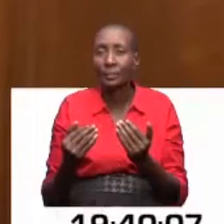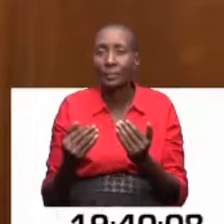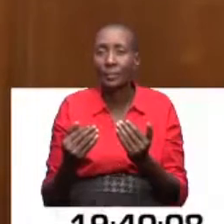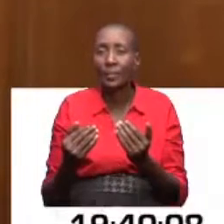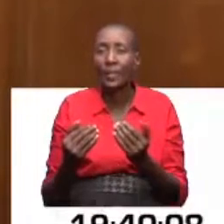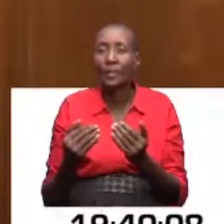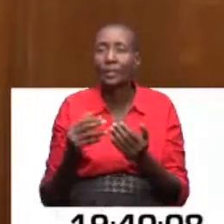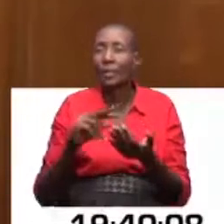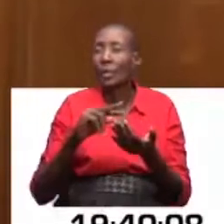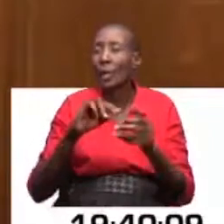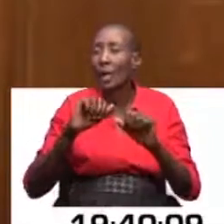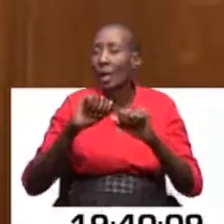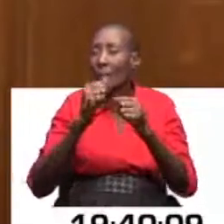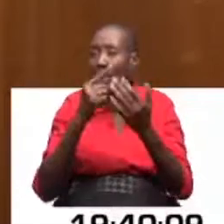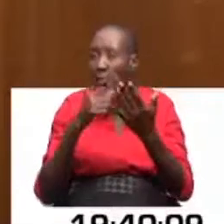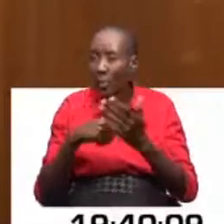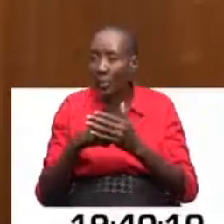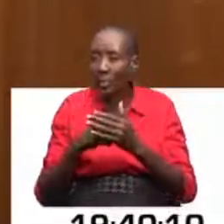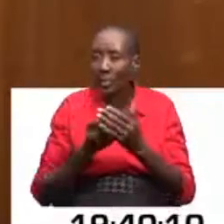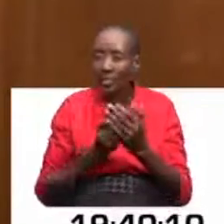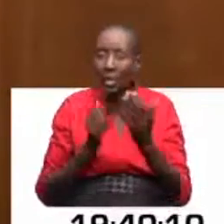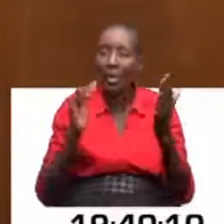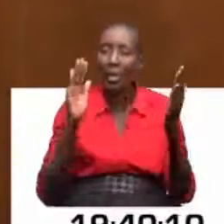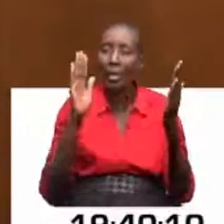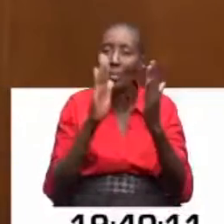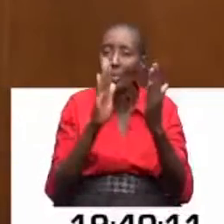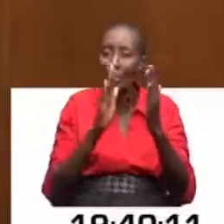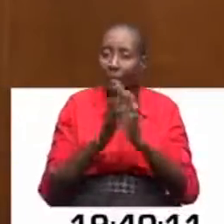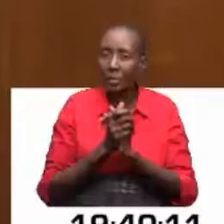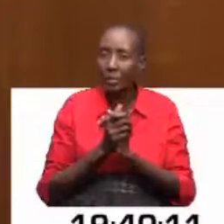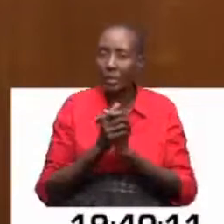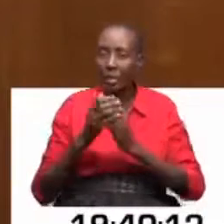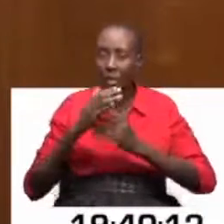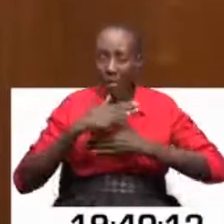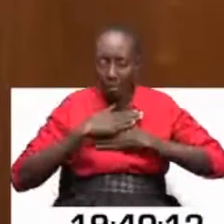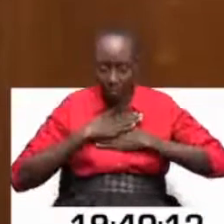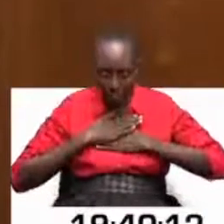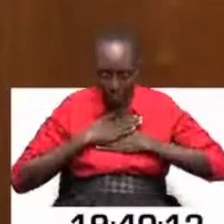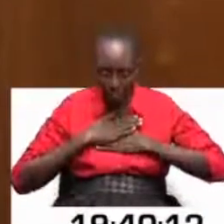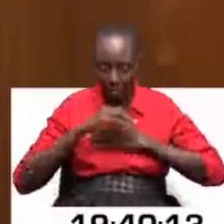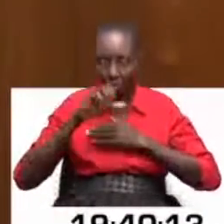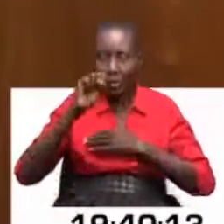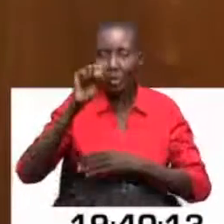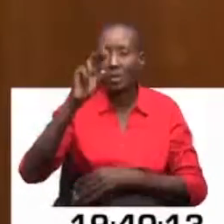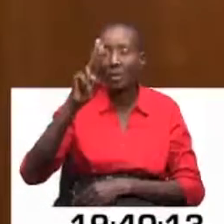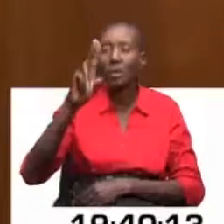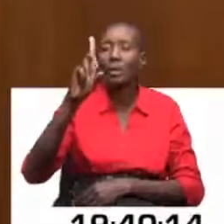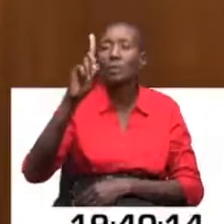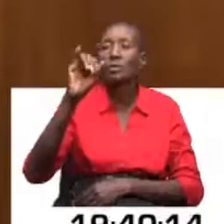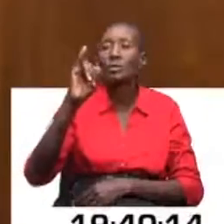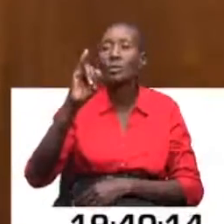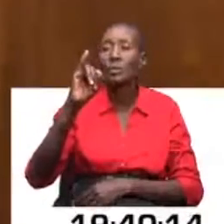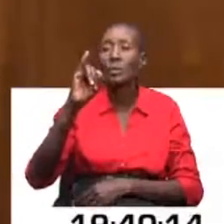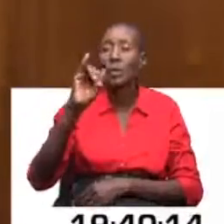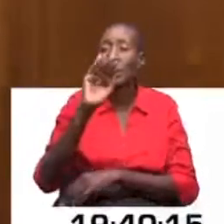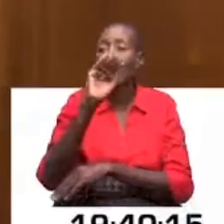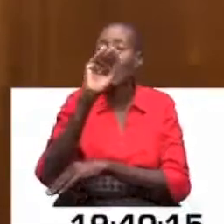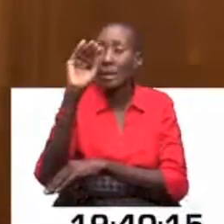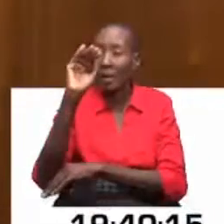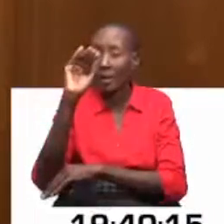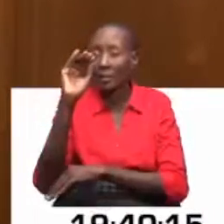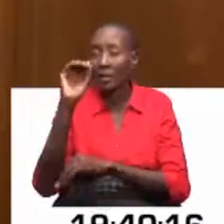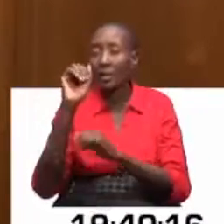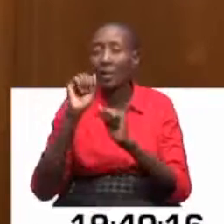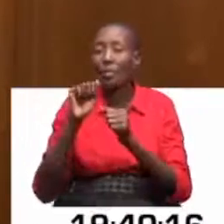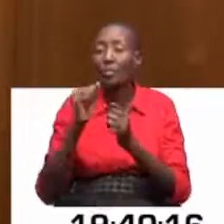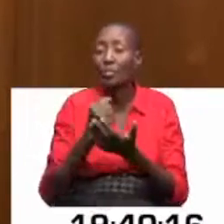result of that she approached mheshimiwa Sudi and asked him if he could